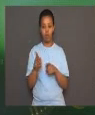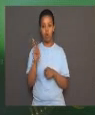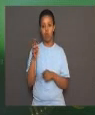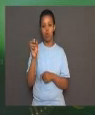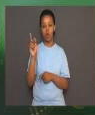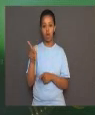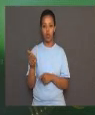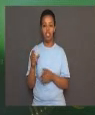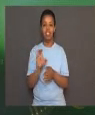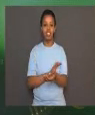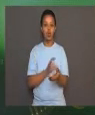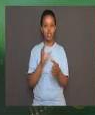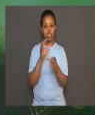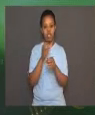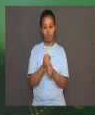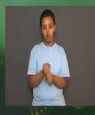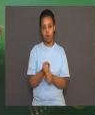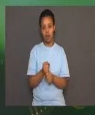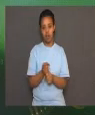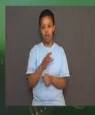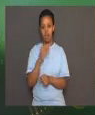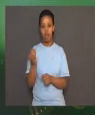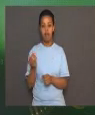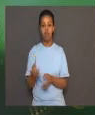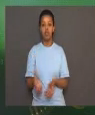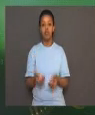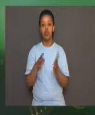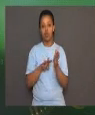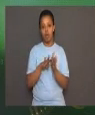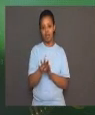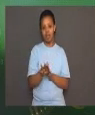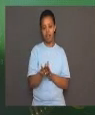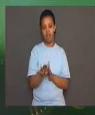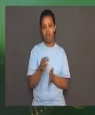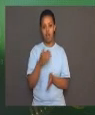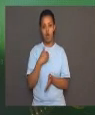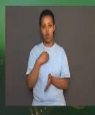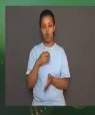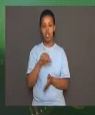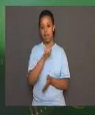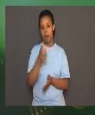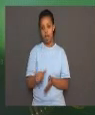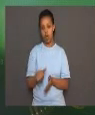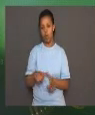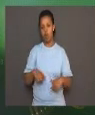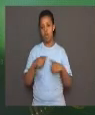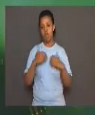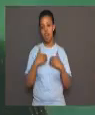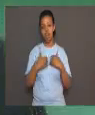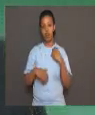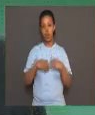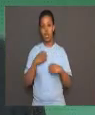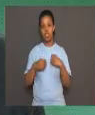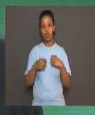prokaryotic cells. There are more bacteria than any other living organism.